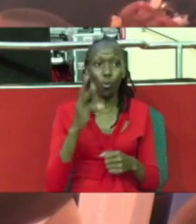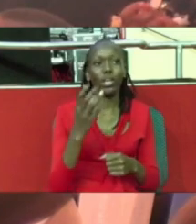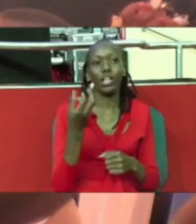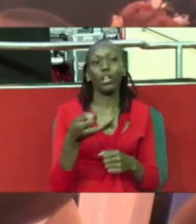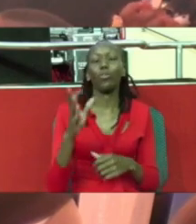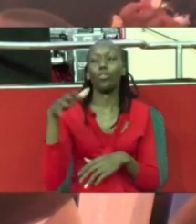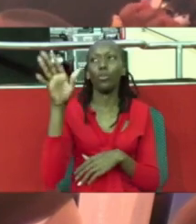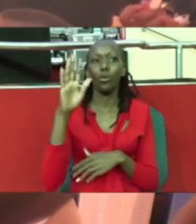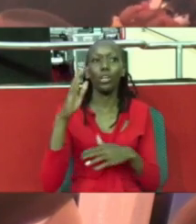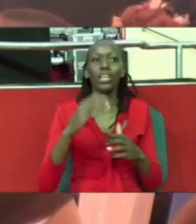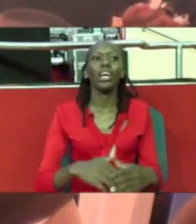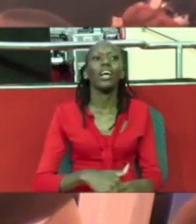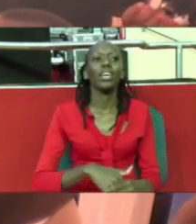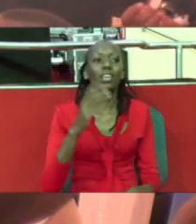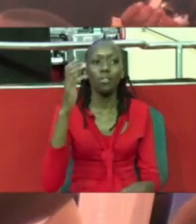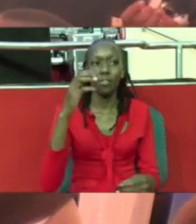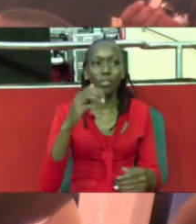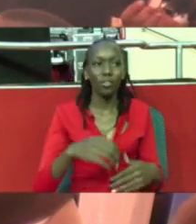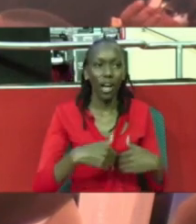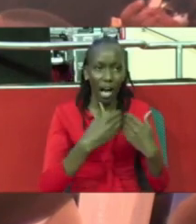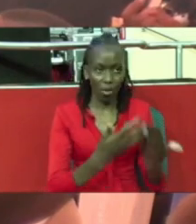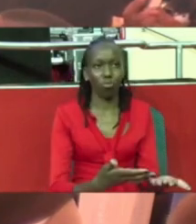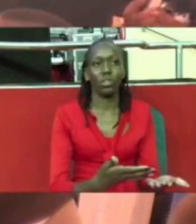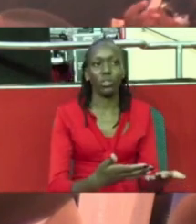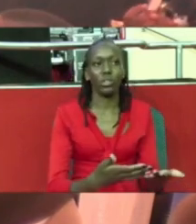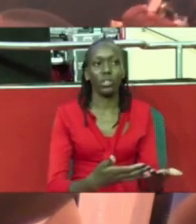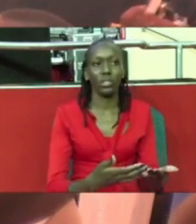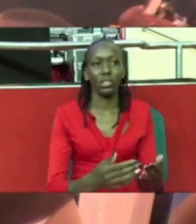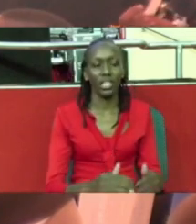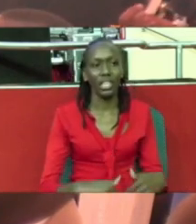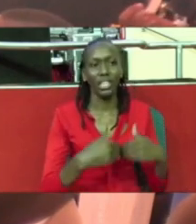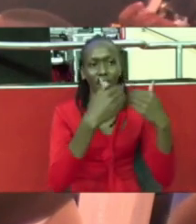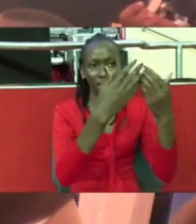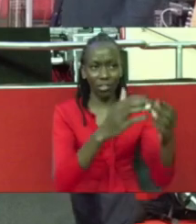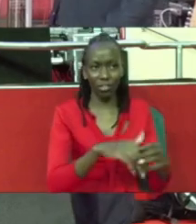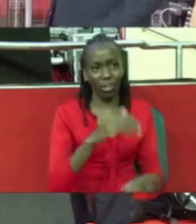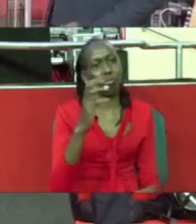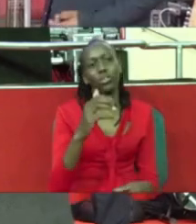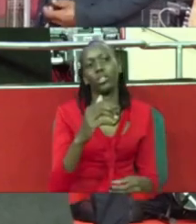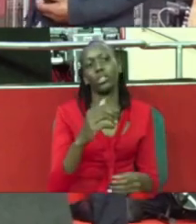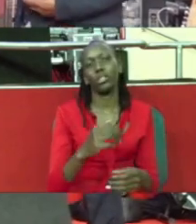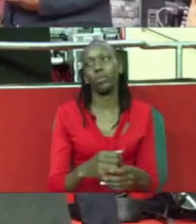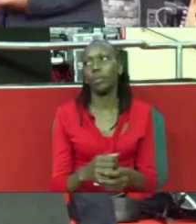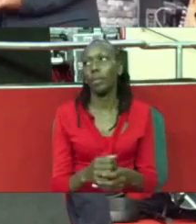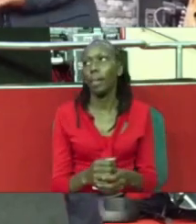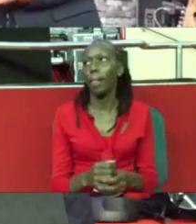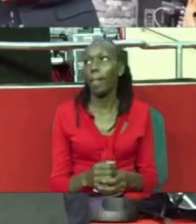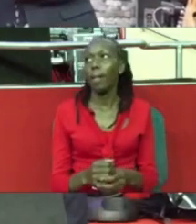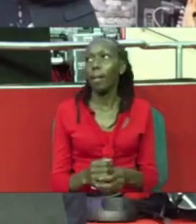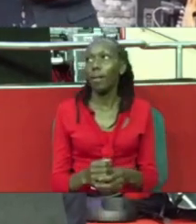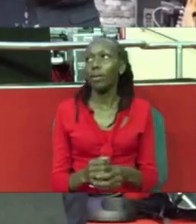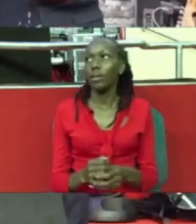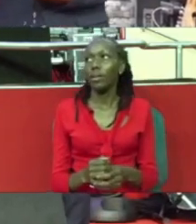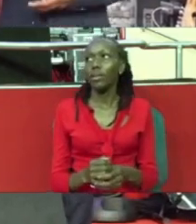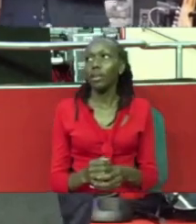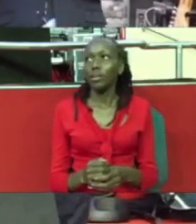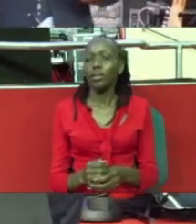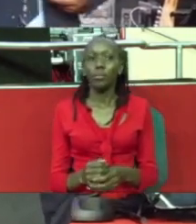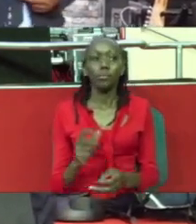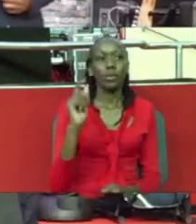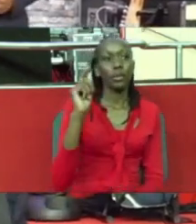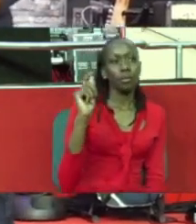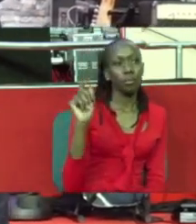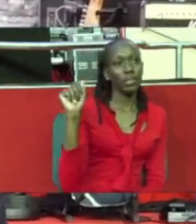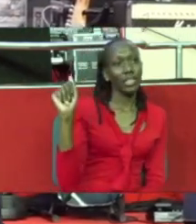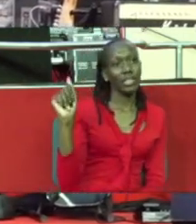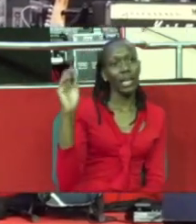out. Ebu mimina. Pour out. Mimina. Why do we have Tabitha in the Bible? Why do we have Tabitha in the Bible? Kwa nini tuna